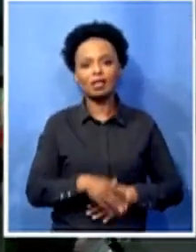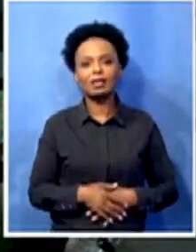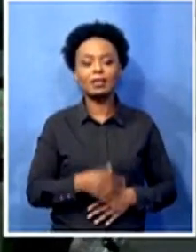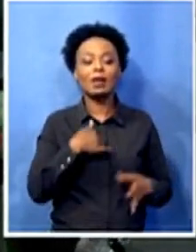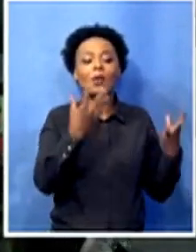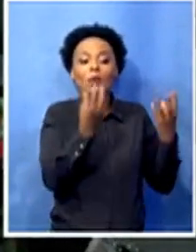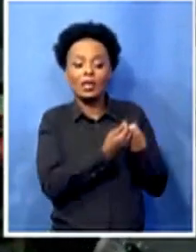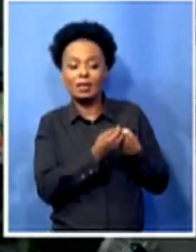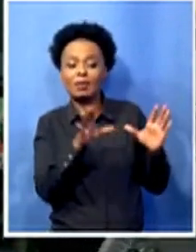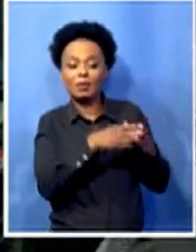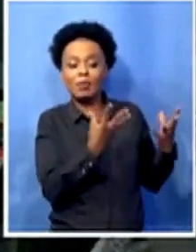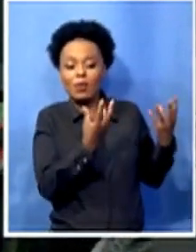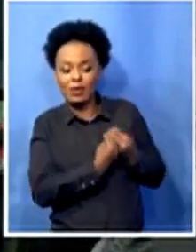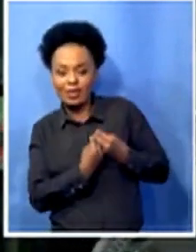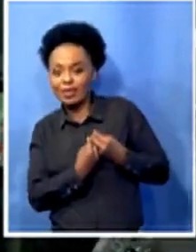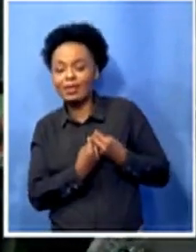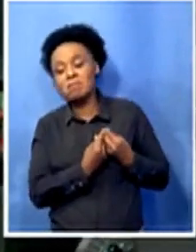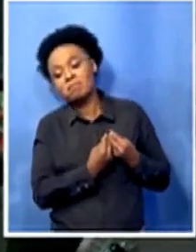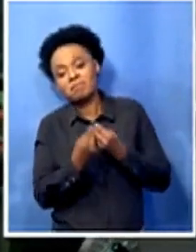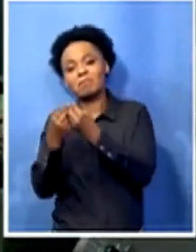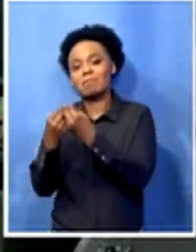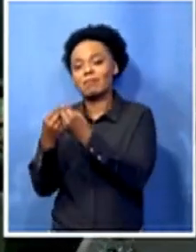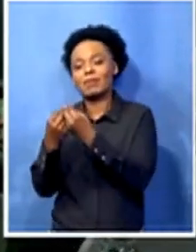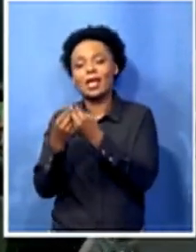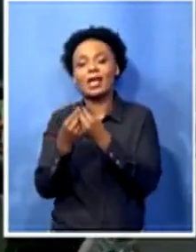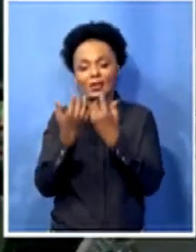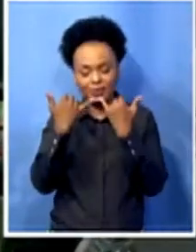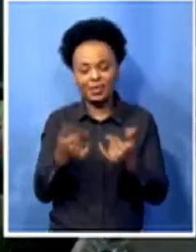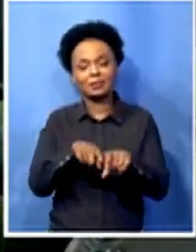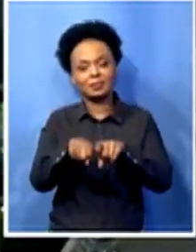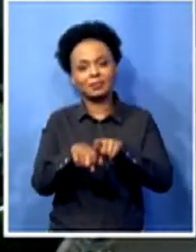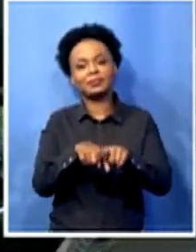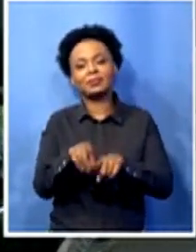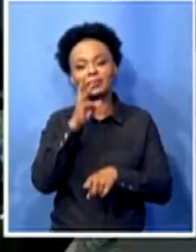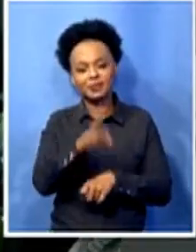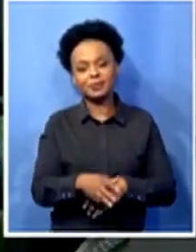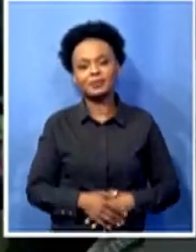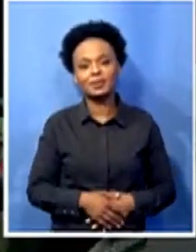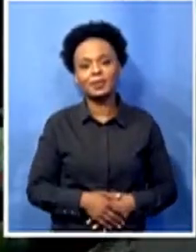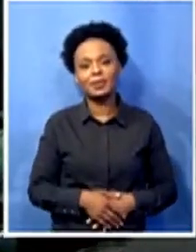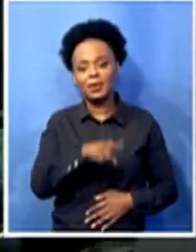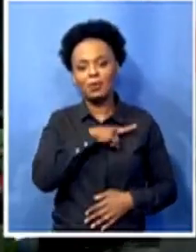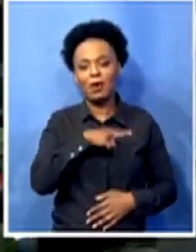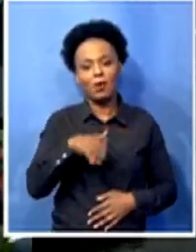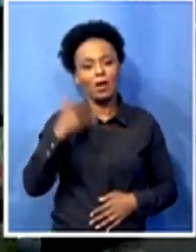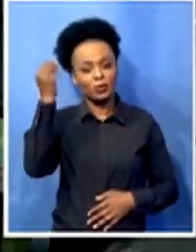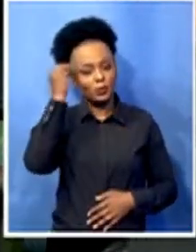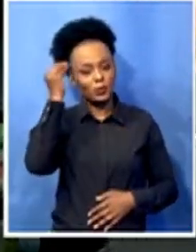nizoscreena. Yeah, bese ngiyazi ukuthi bangaka abaphethwe iTB lakini. Ngibonga kakhulu,